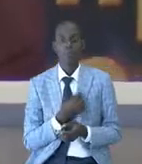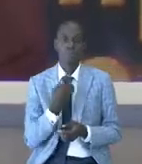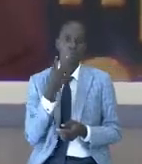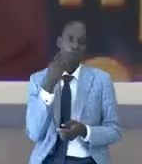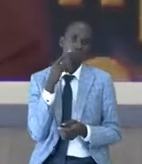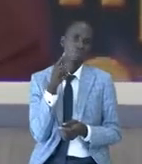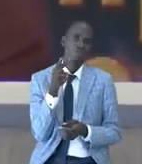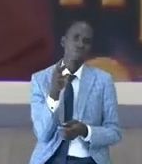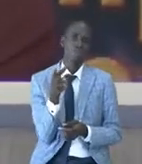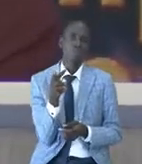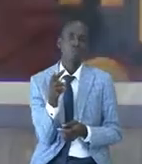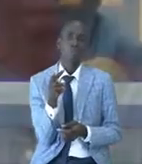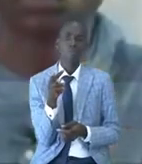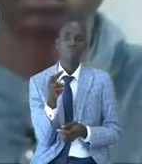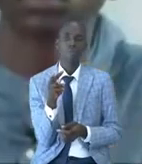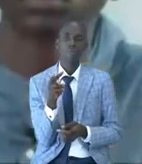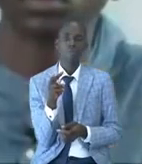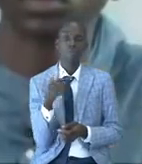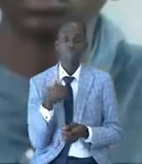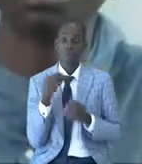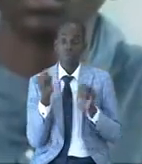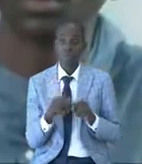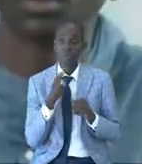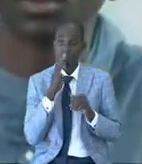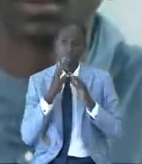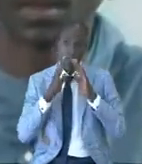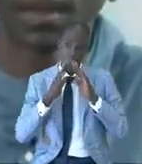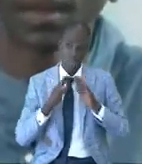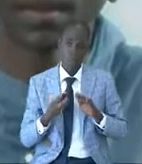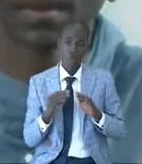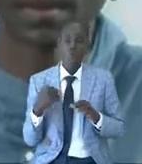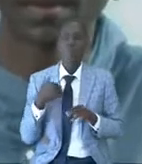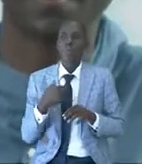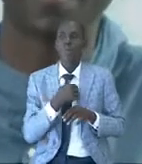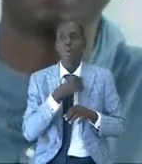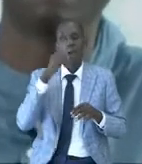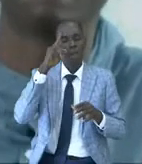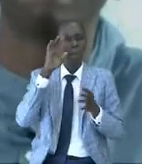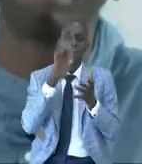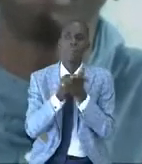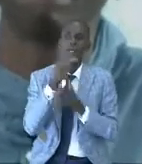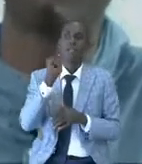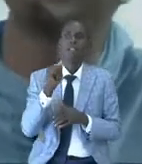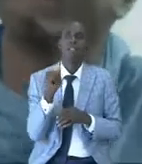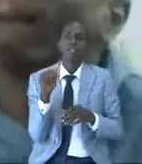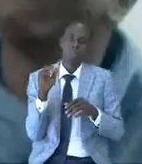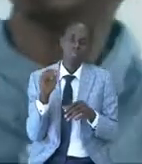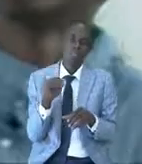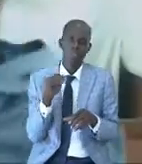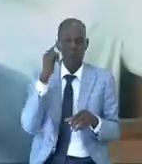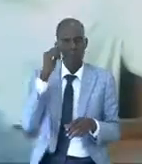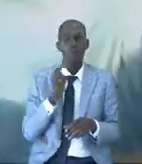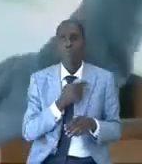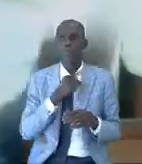behold so that we can be calm. We believe in order to be